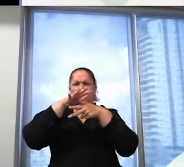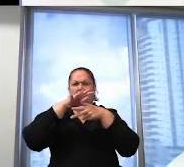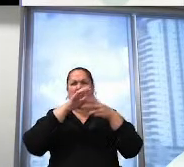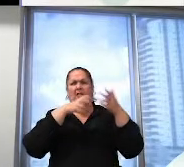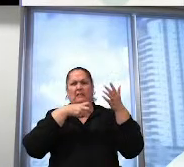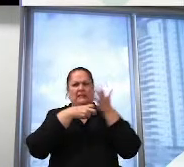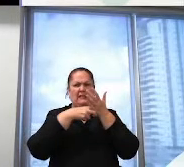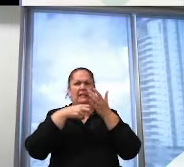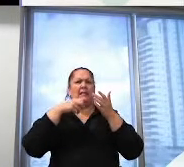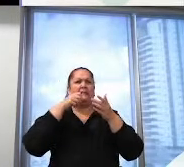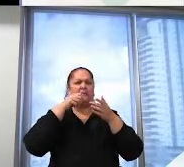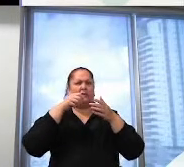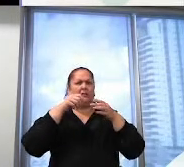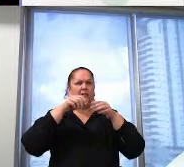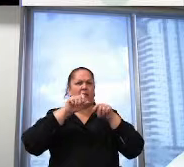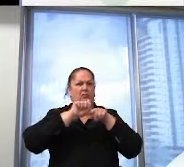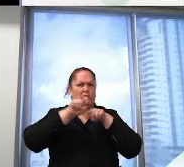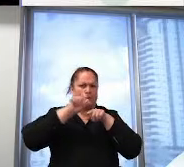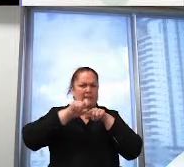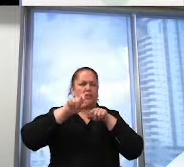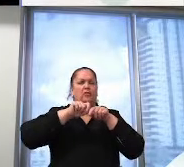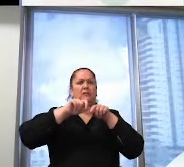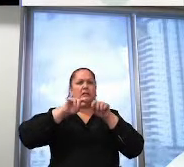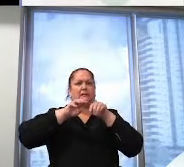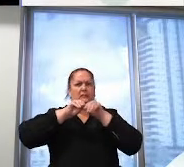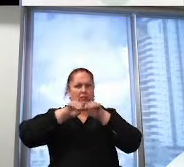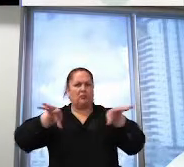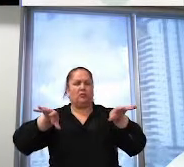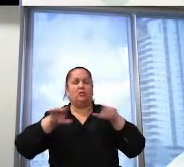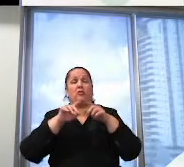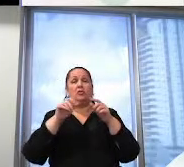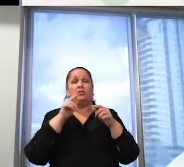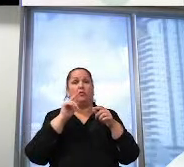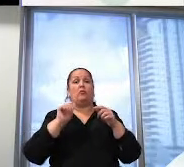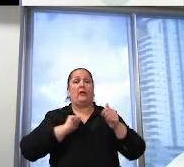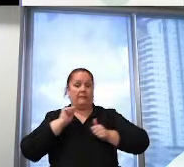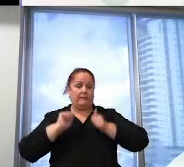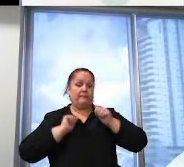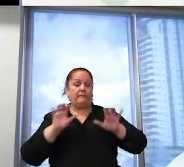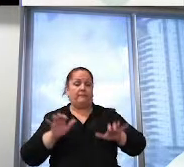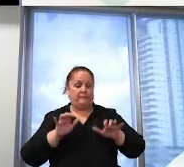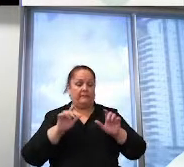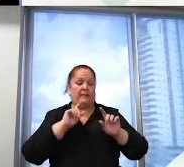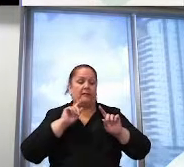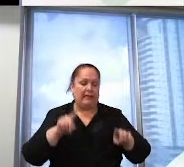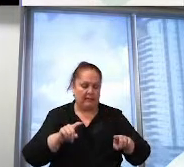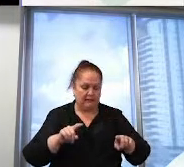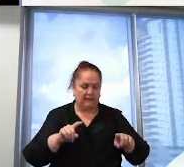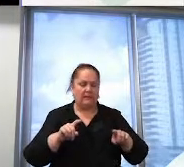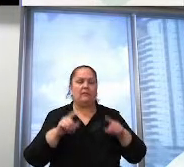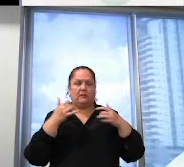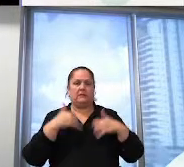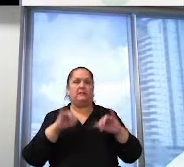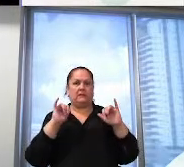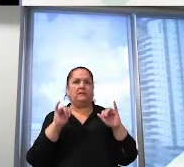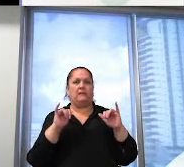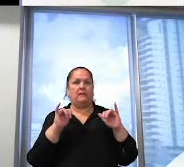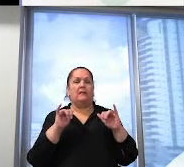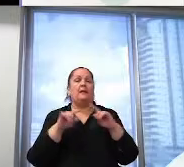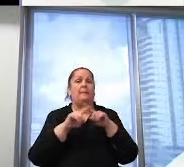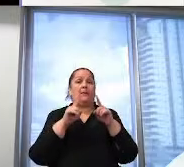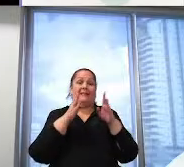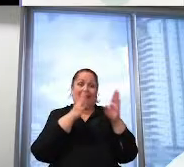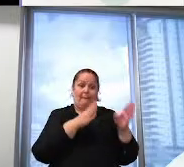tickets from inspections of the transmission system and dealing with those. So the reactive part we are still executing